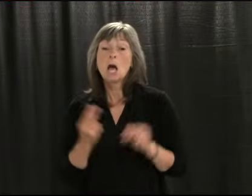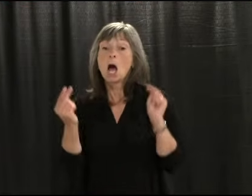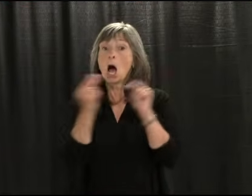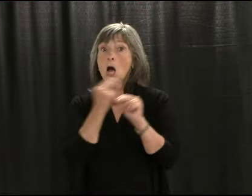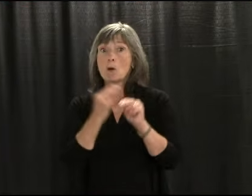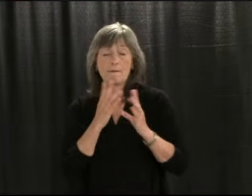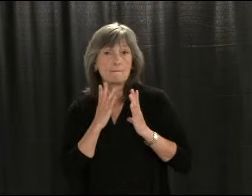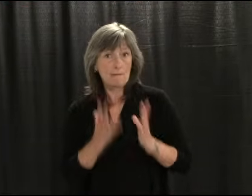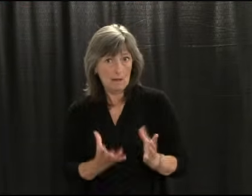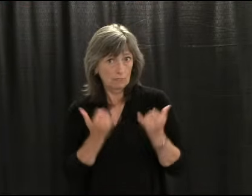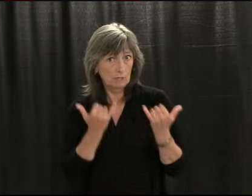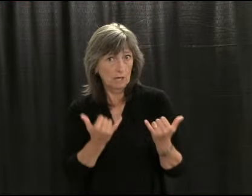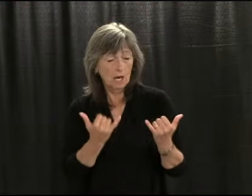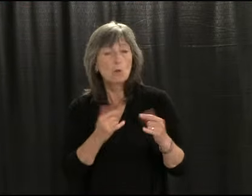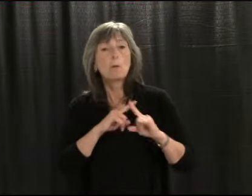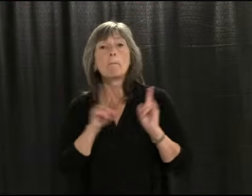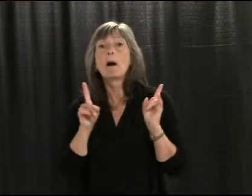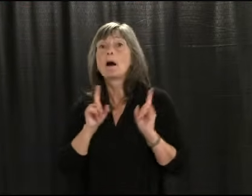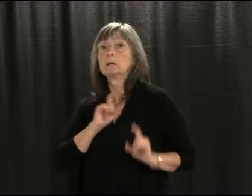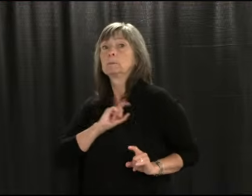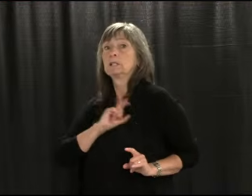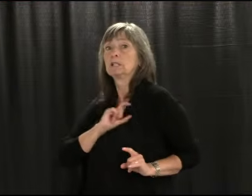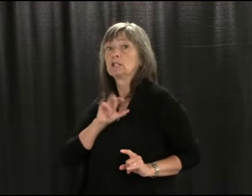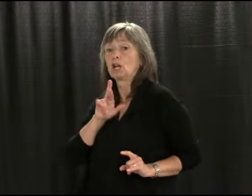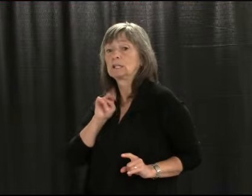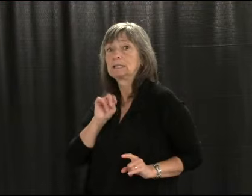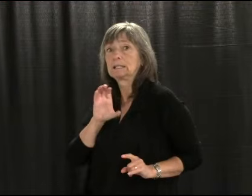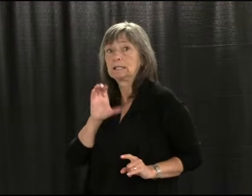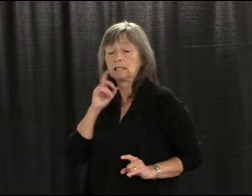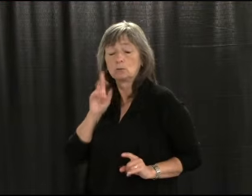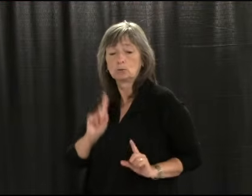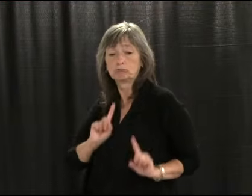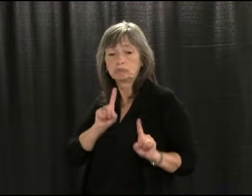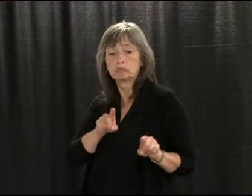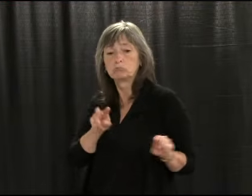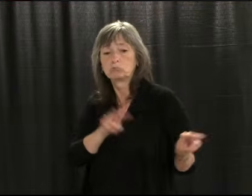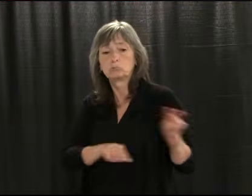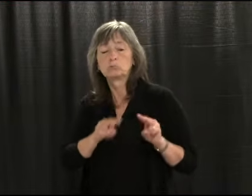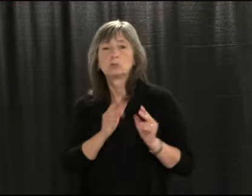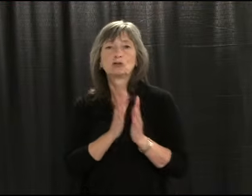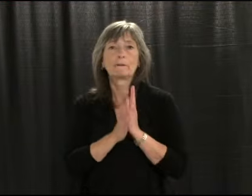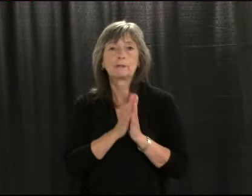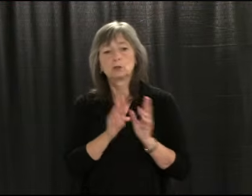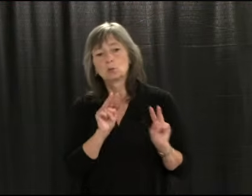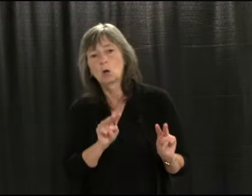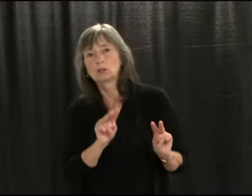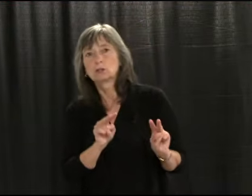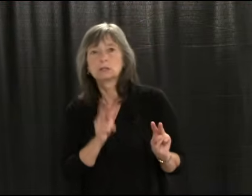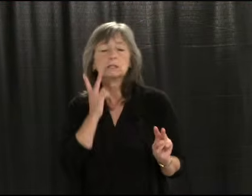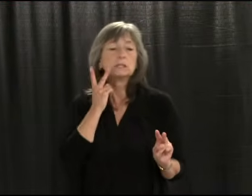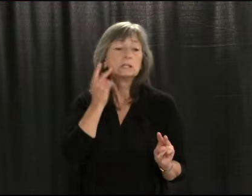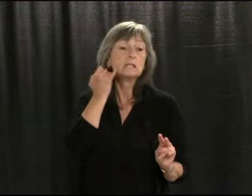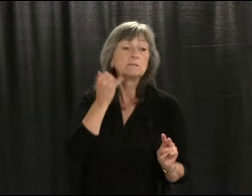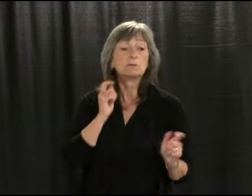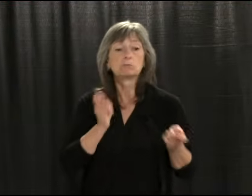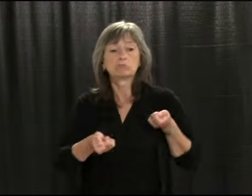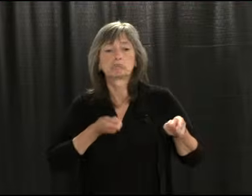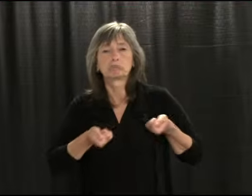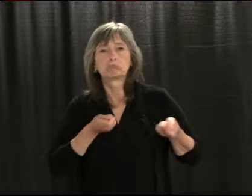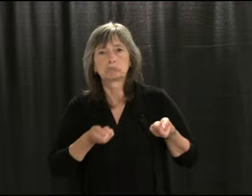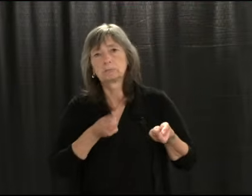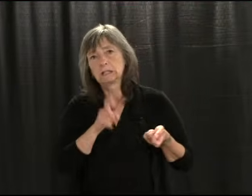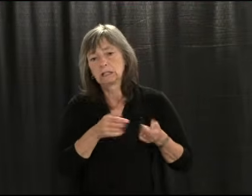right now, but the RNC are headed that way, if they're not there already, to do traffic monitoring if necessary over the next little while.